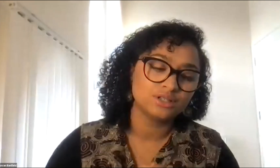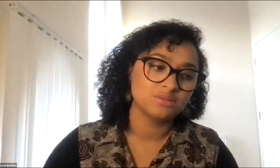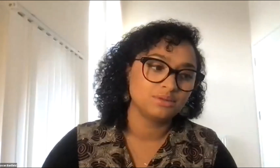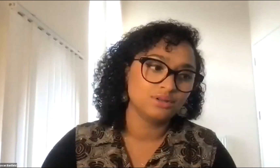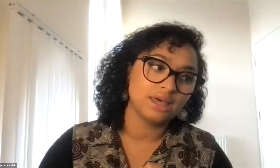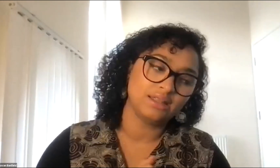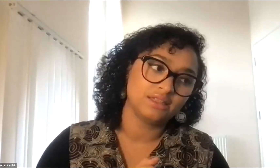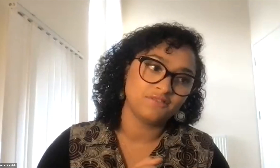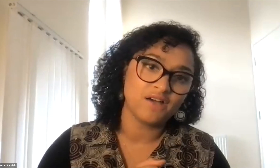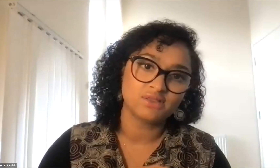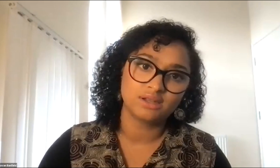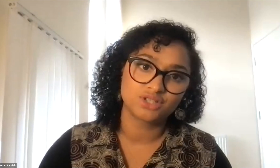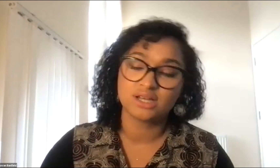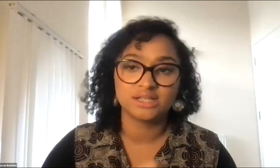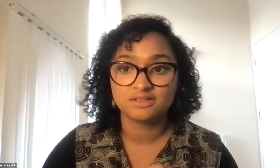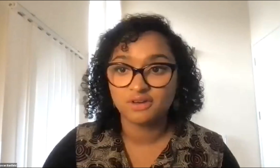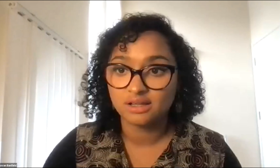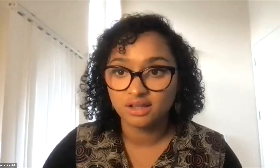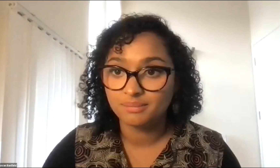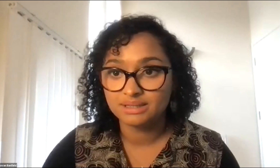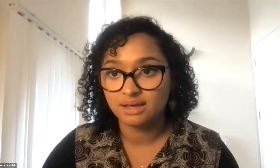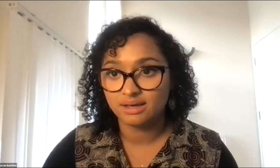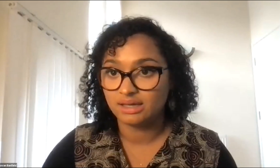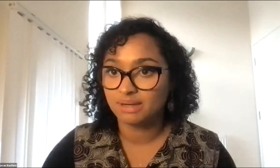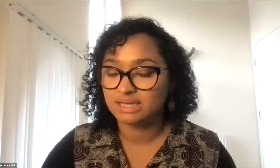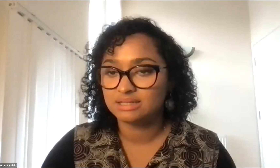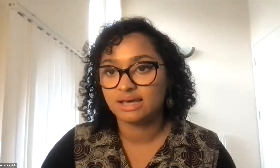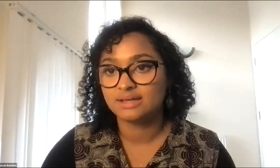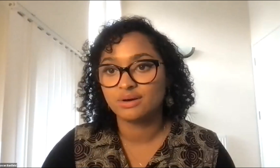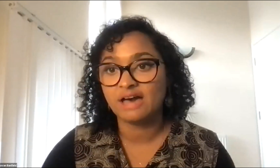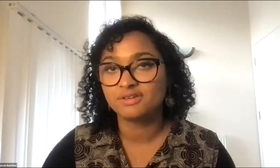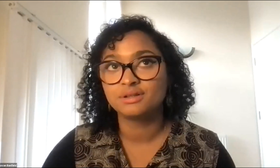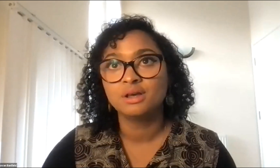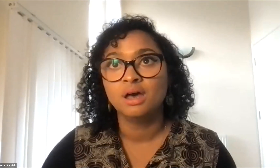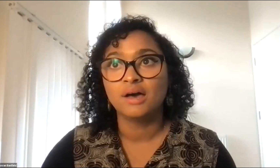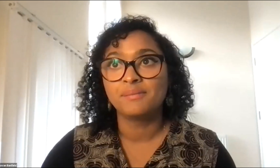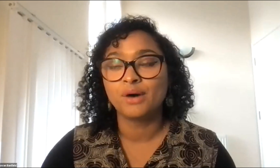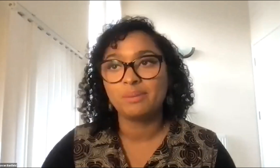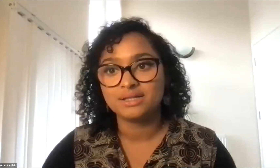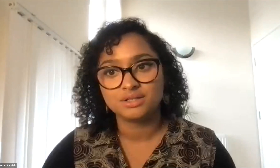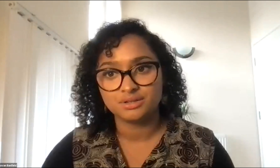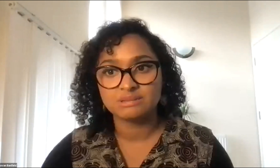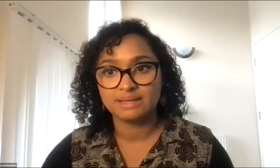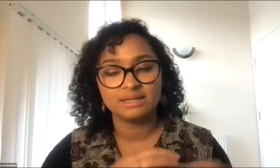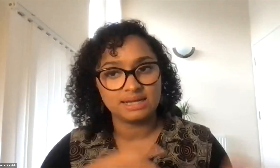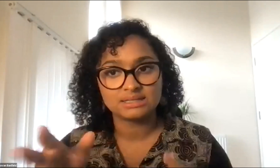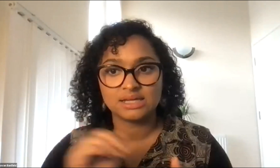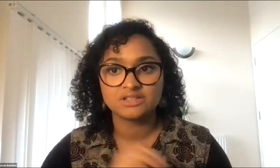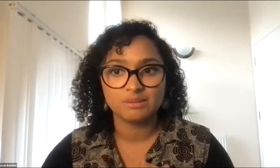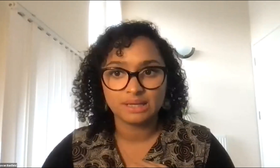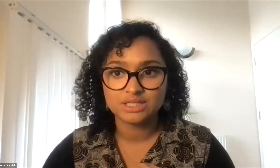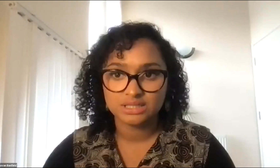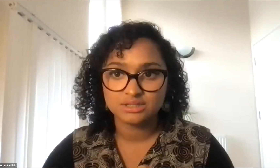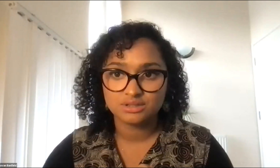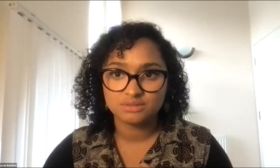not anything further than just identifying them in my data set. So I haven't, what I plan to do is in the next stage